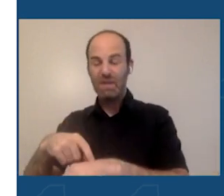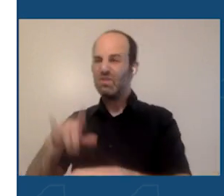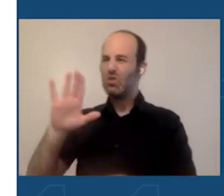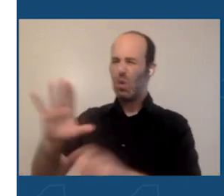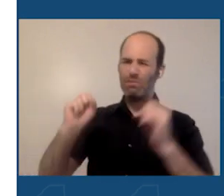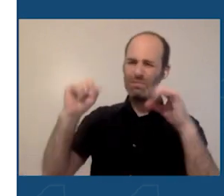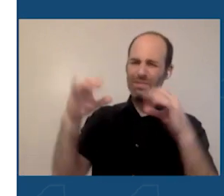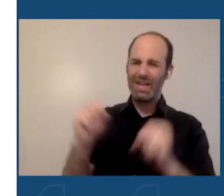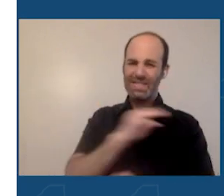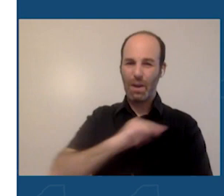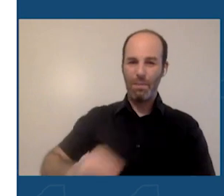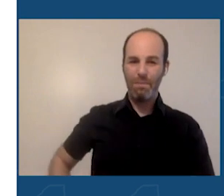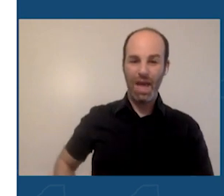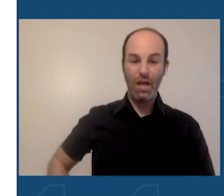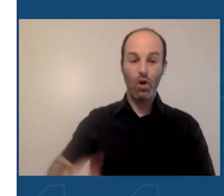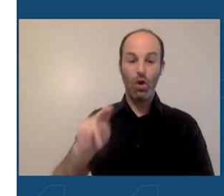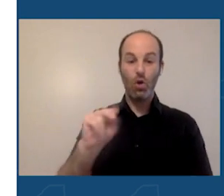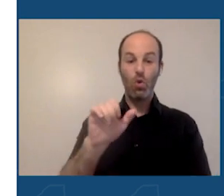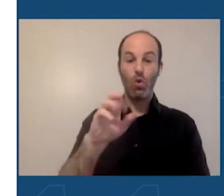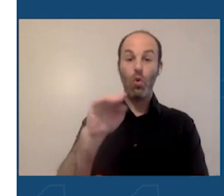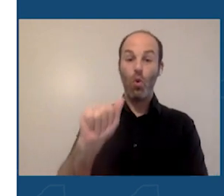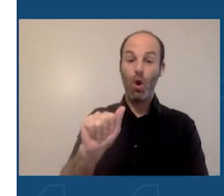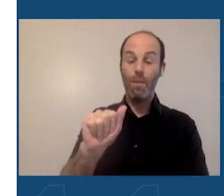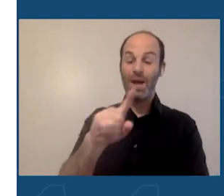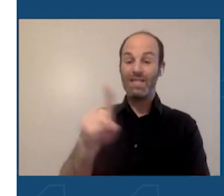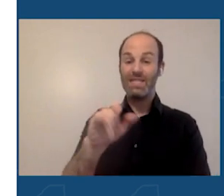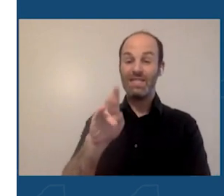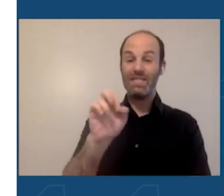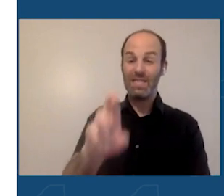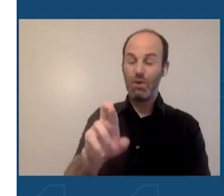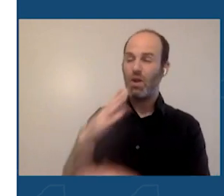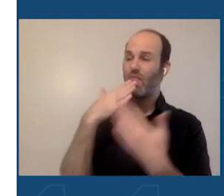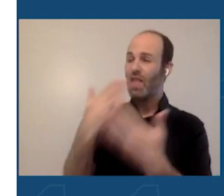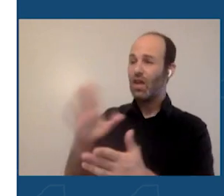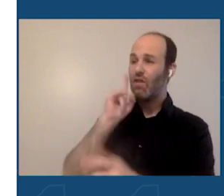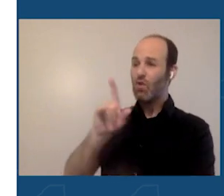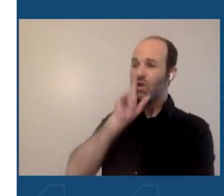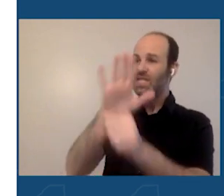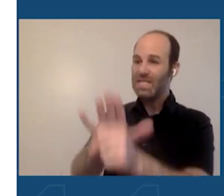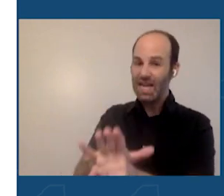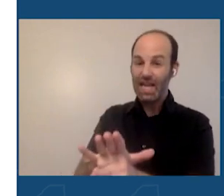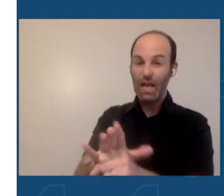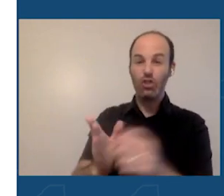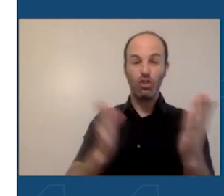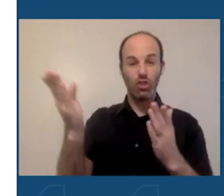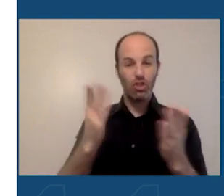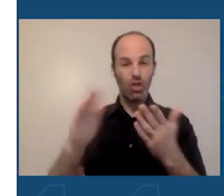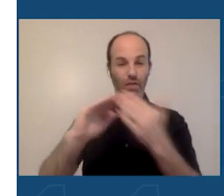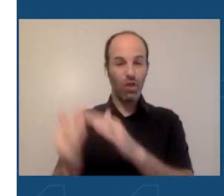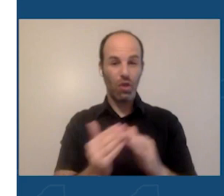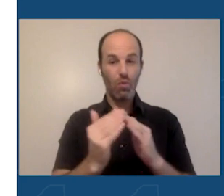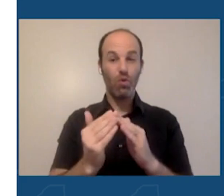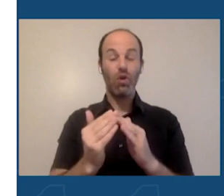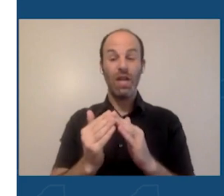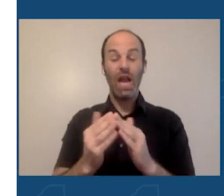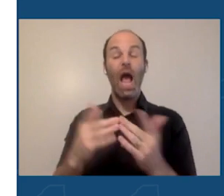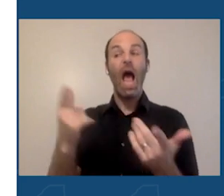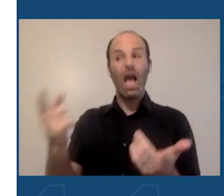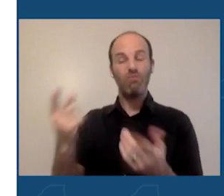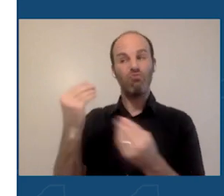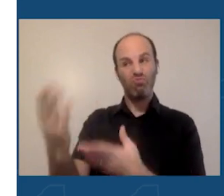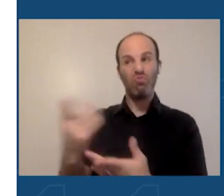Norma Zimmer, I want to thank you for your dedication to public service and really just making sure that we all know the concerns of your community